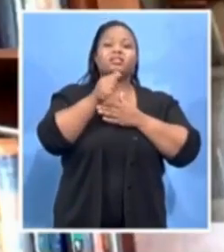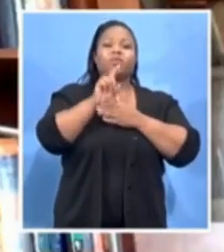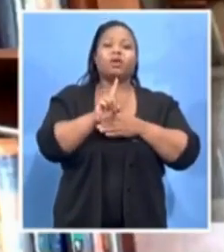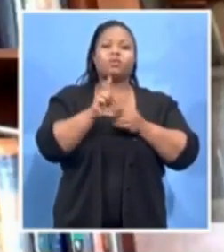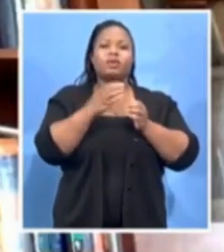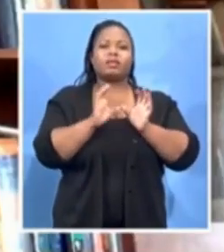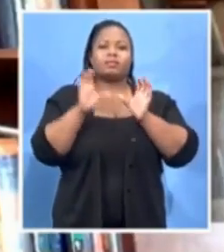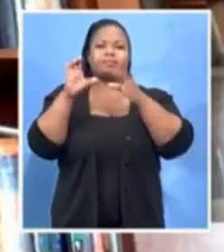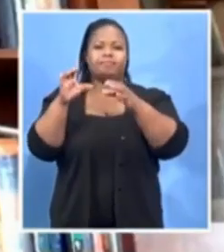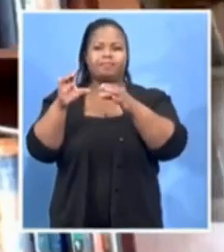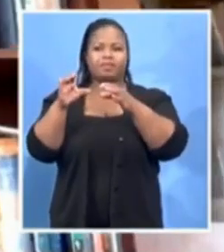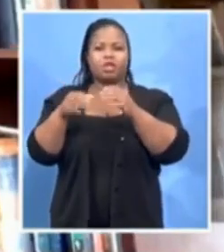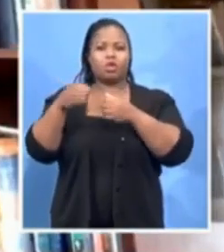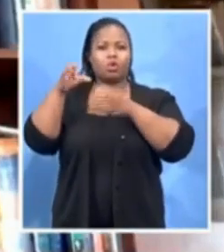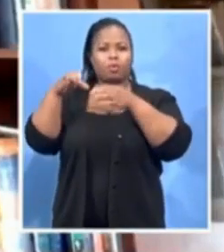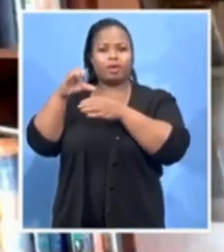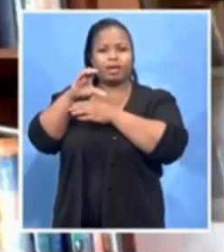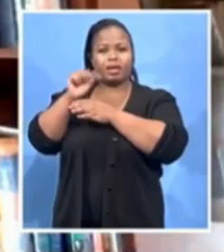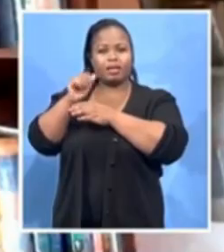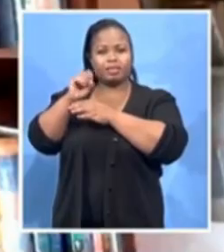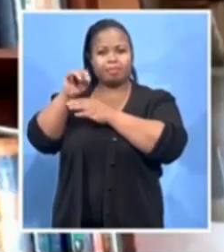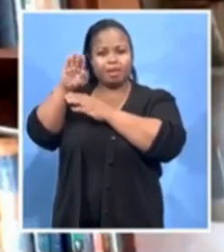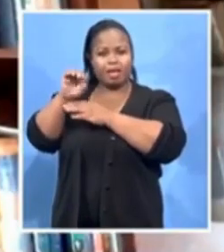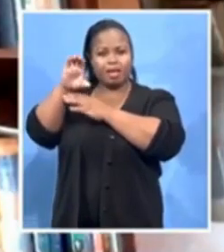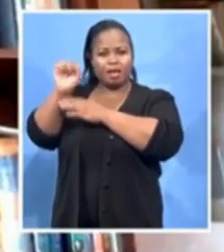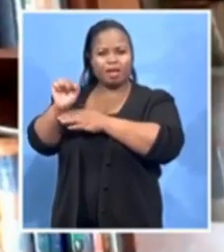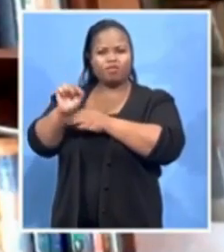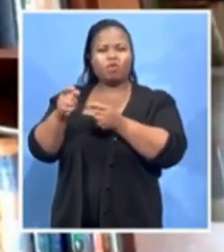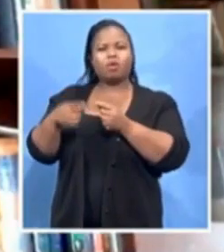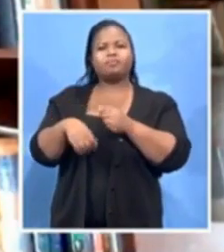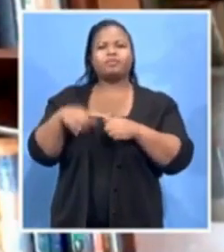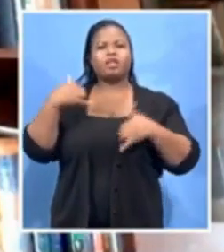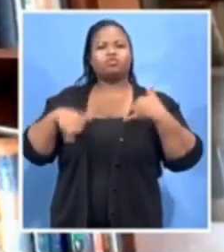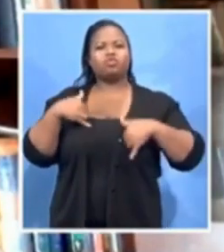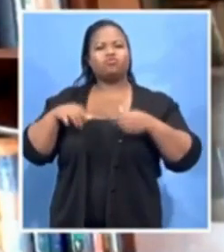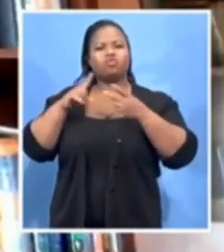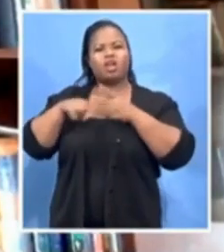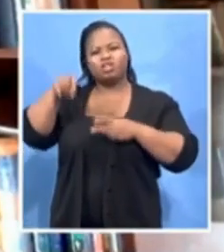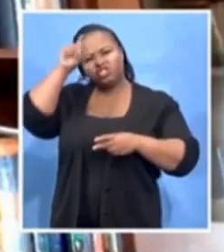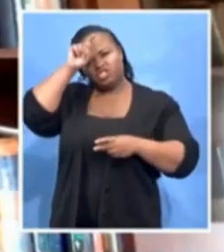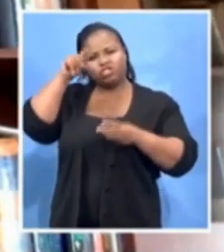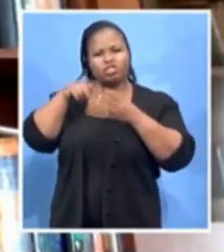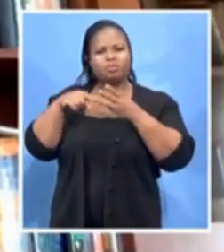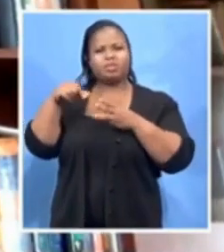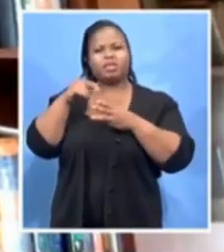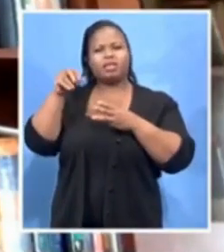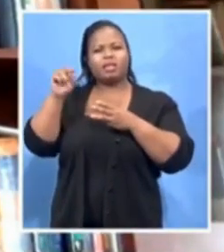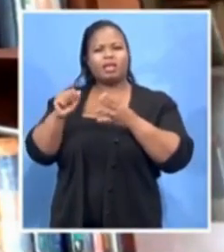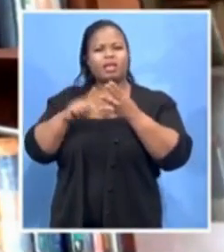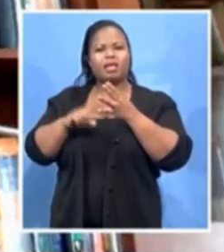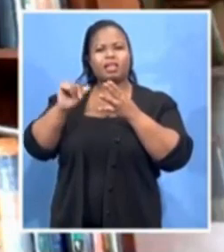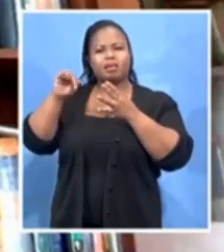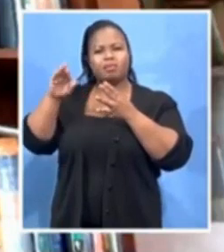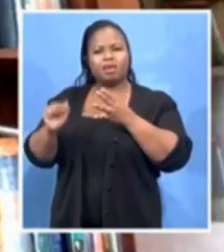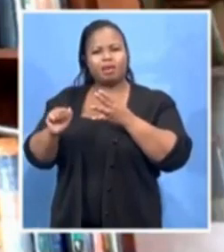which comprises Algeria, Egypt, Guinea, and Libya, And then, of course, we have